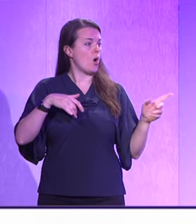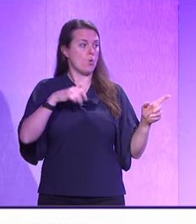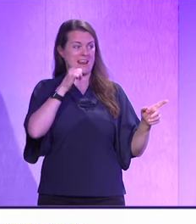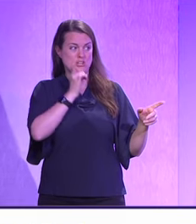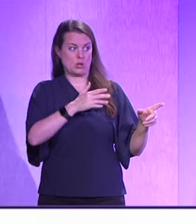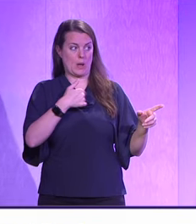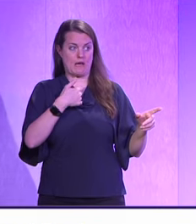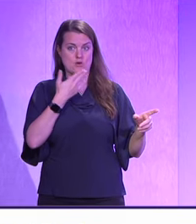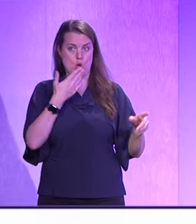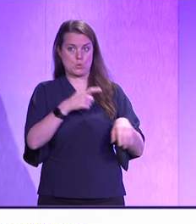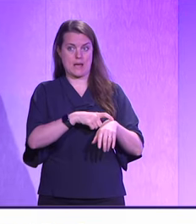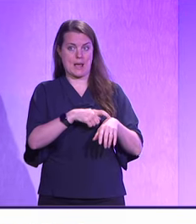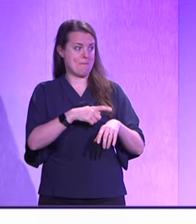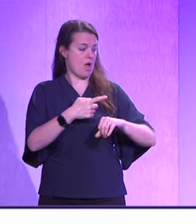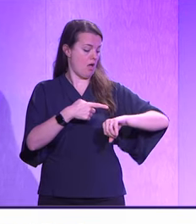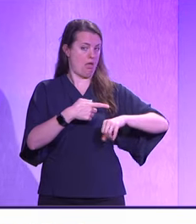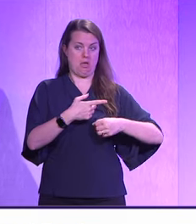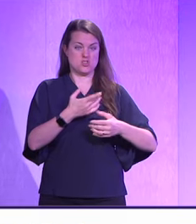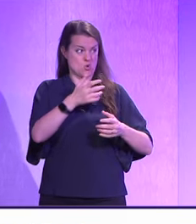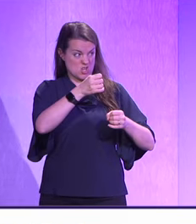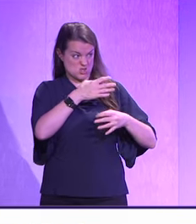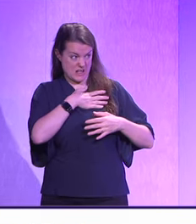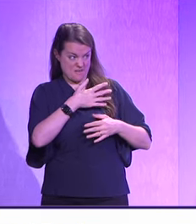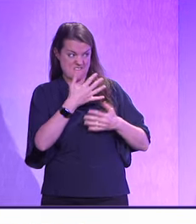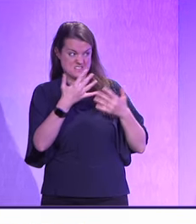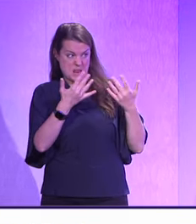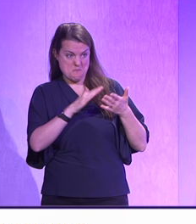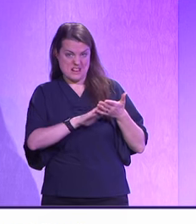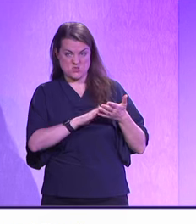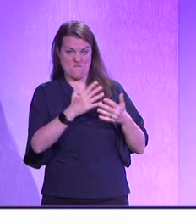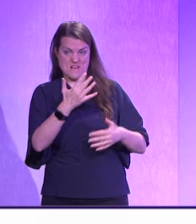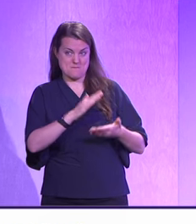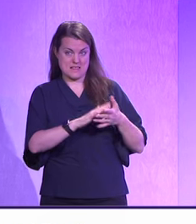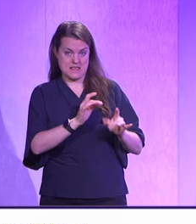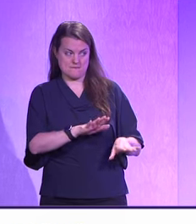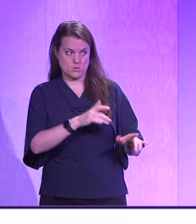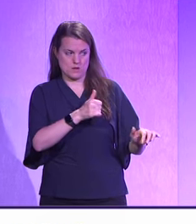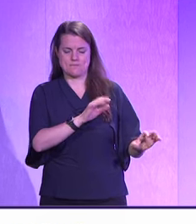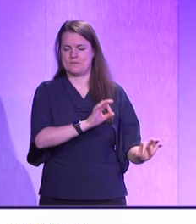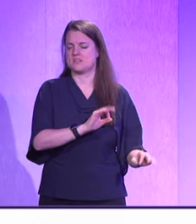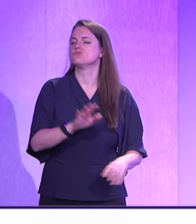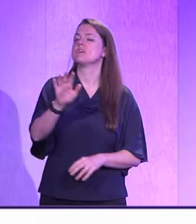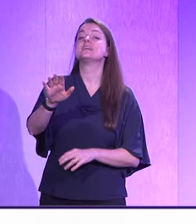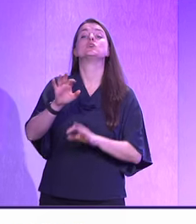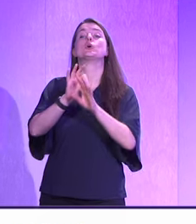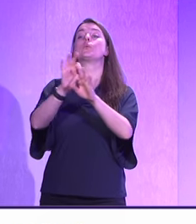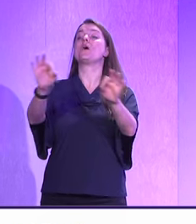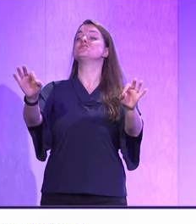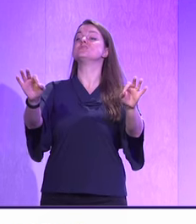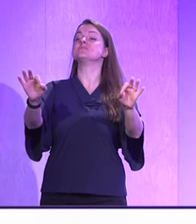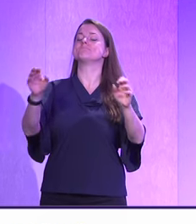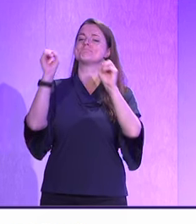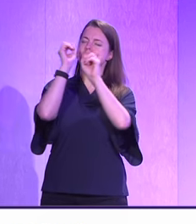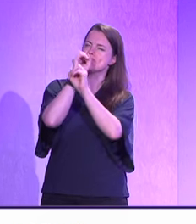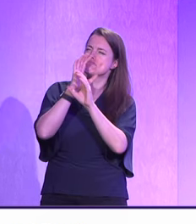just tell me when I need to finish? Tell me when I got like 5-10 minutes left, what have you. Question, so let's imagine